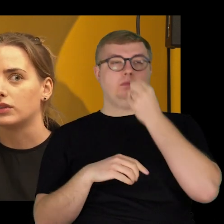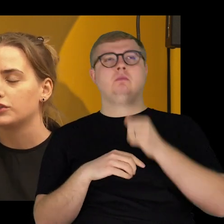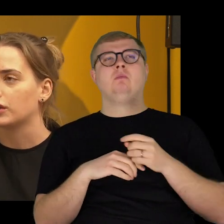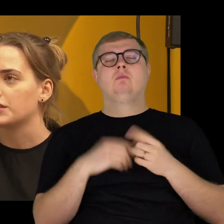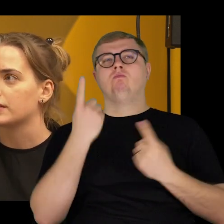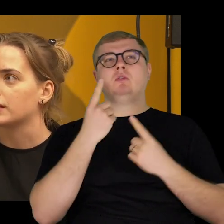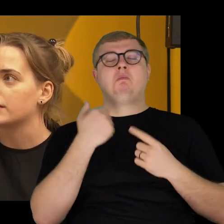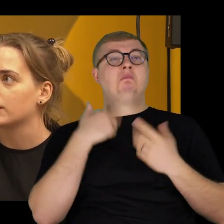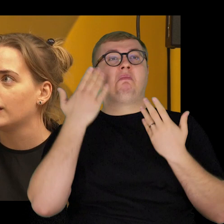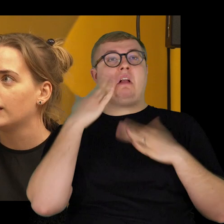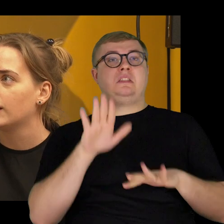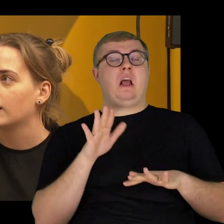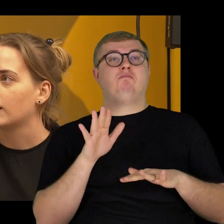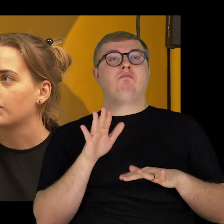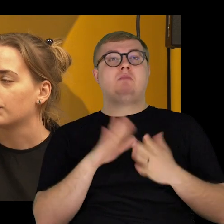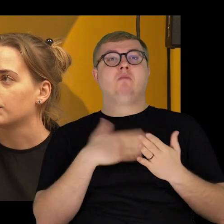know, literary studies.